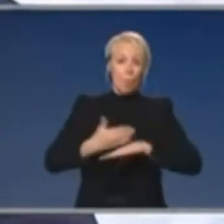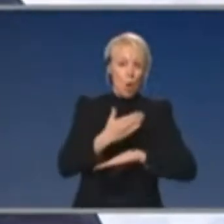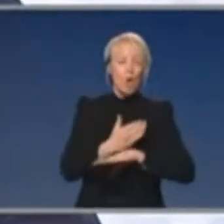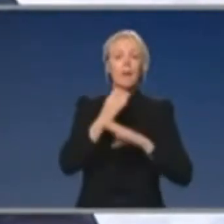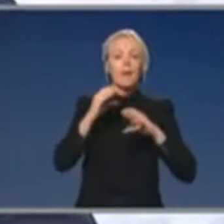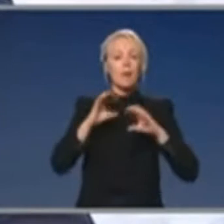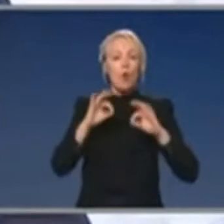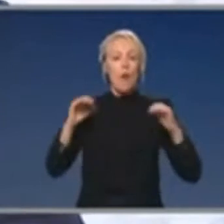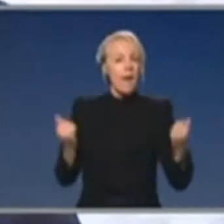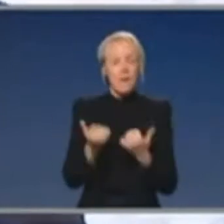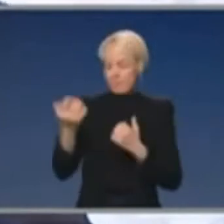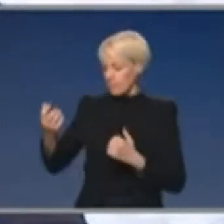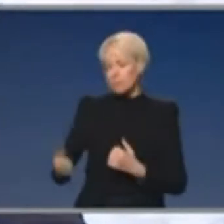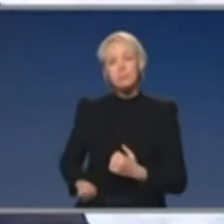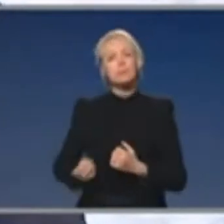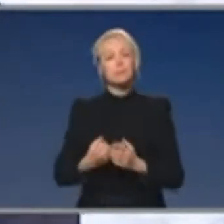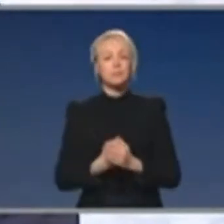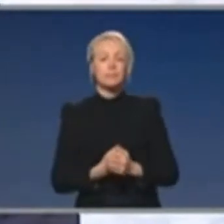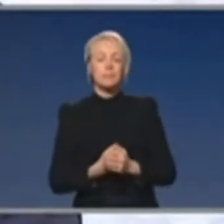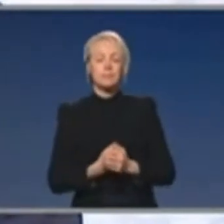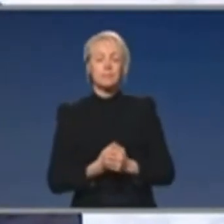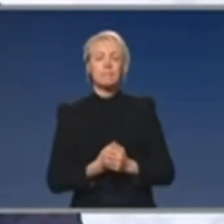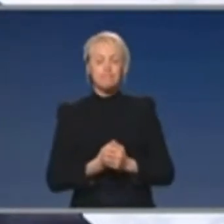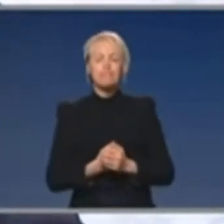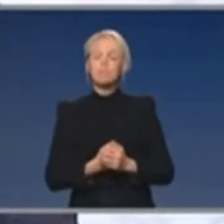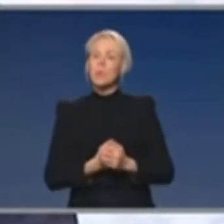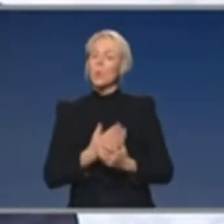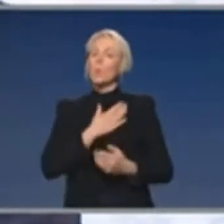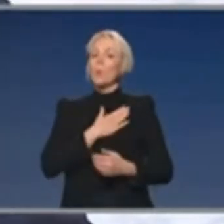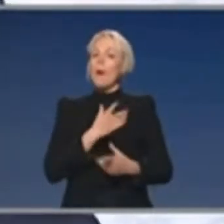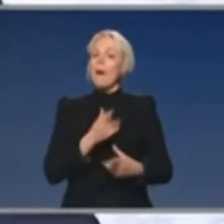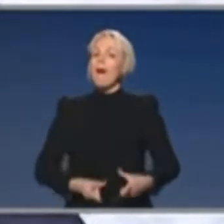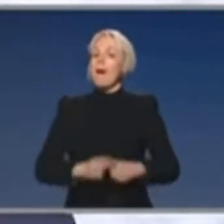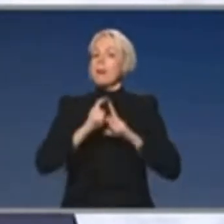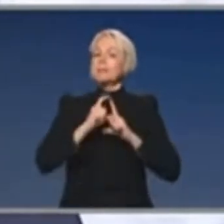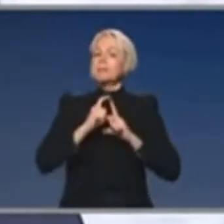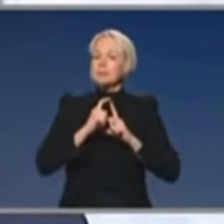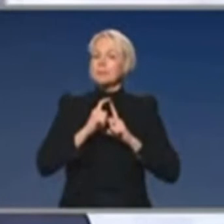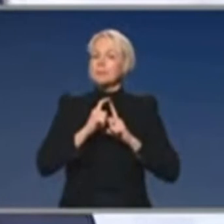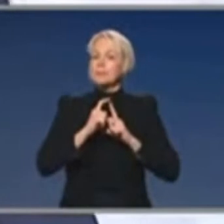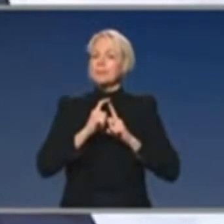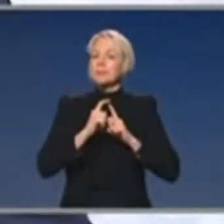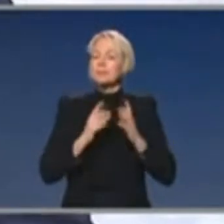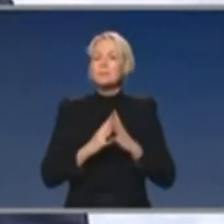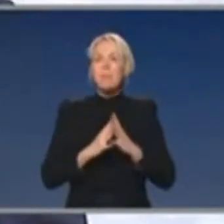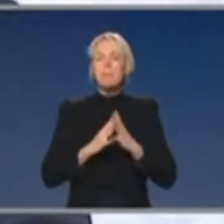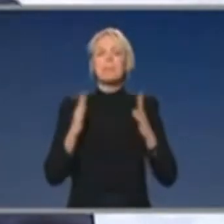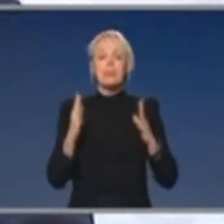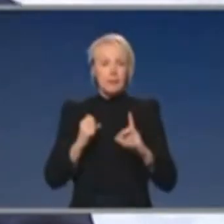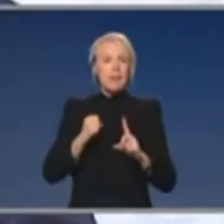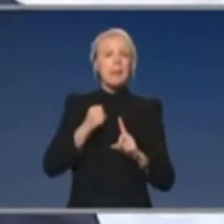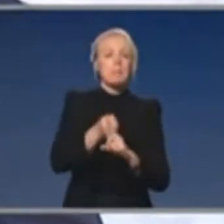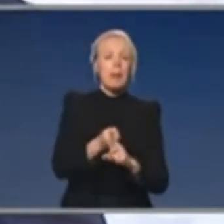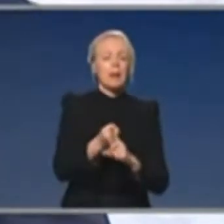unexpected. In the circumstances, these measures will have a very significant cost, and it